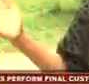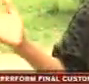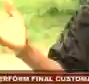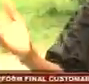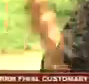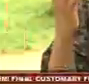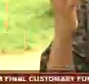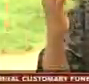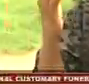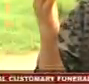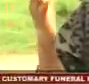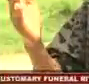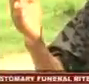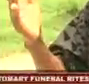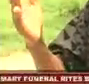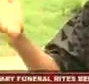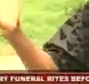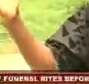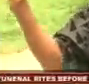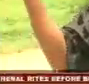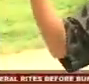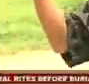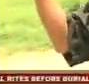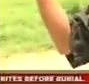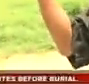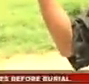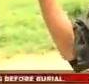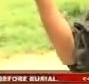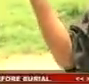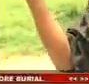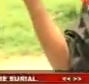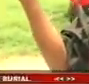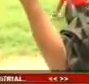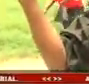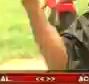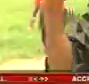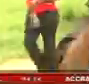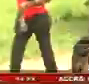Ke vyo jujo hajiji.